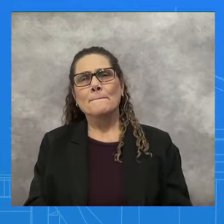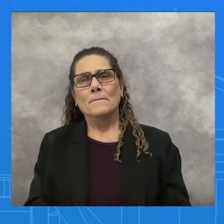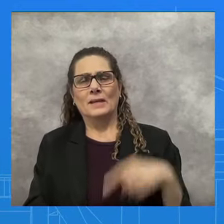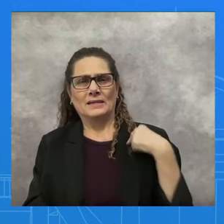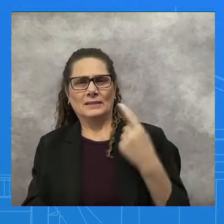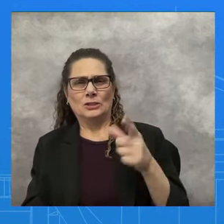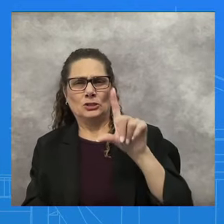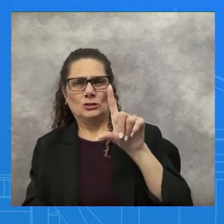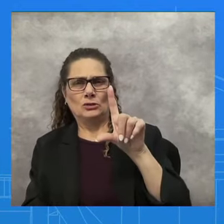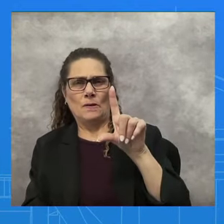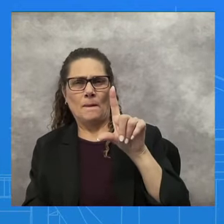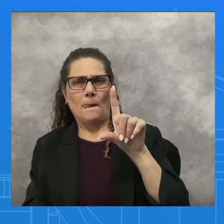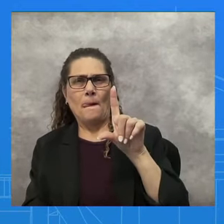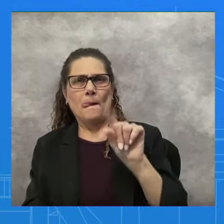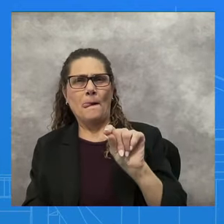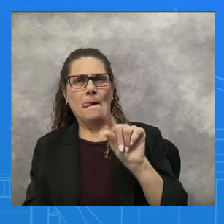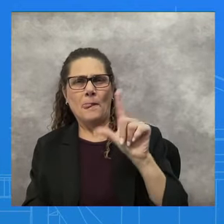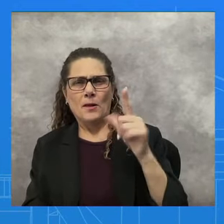2021